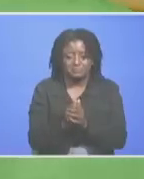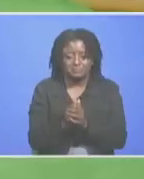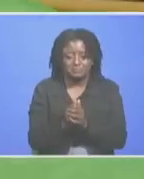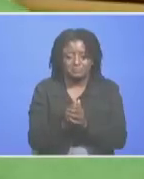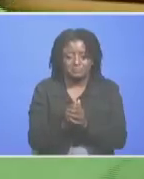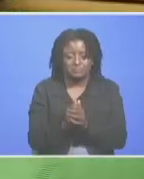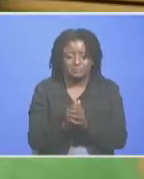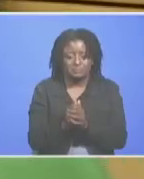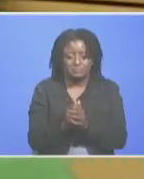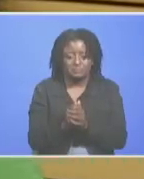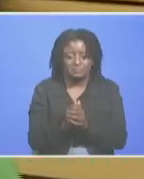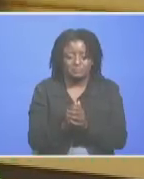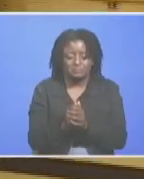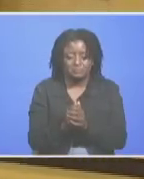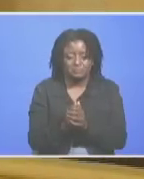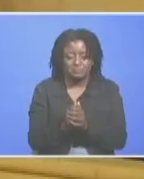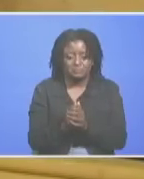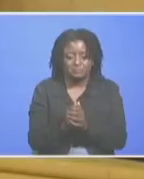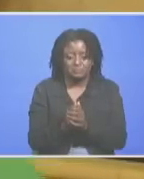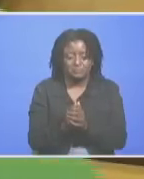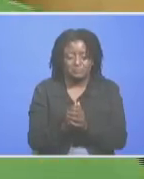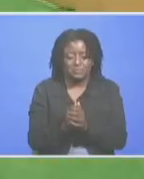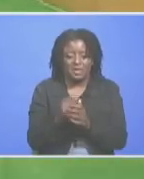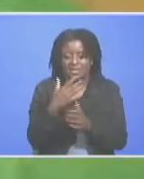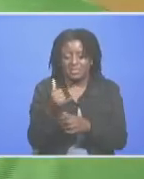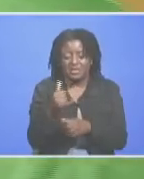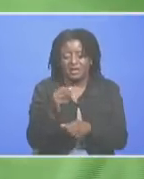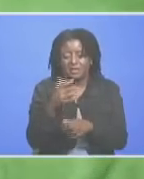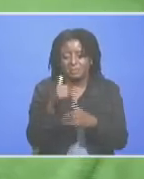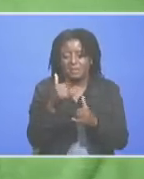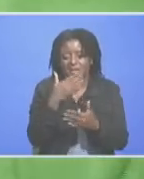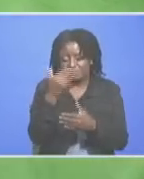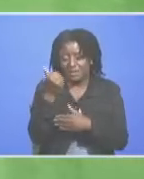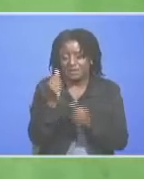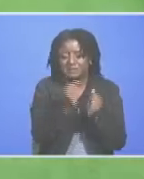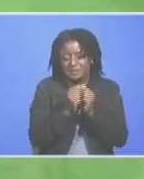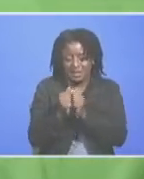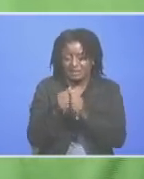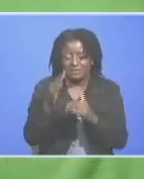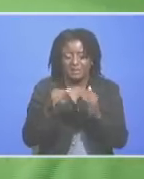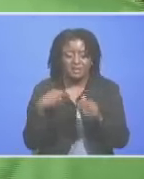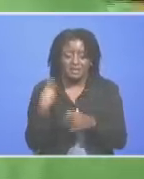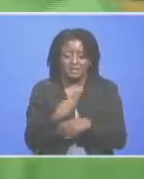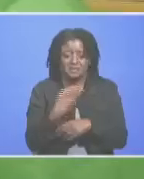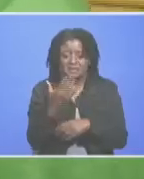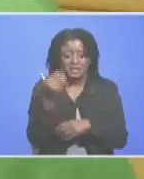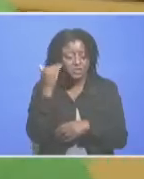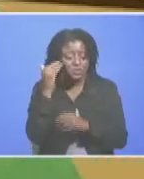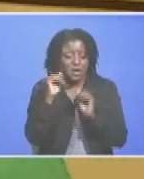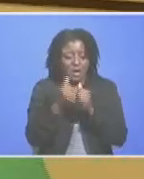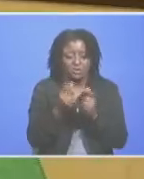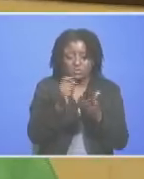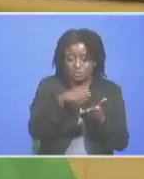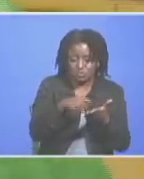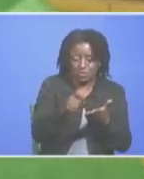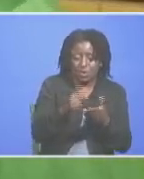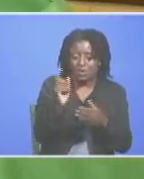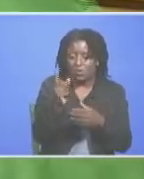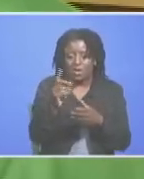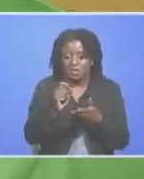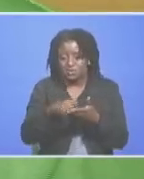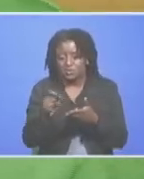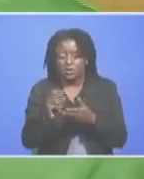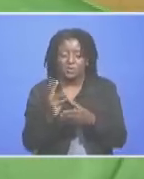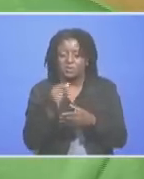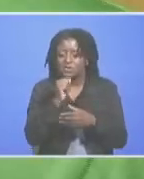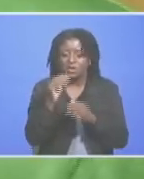because they just had a little more chemistry than us. They knew how to score, where to score at, certain different spots that we didn't know how to rotate and